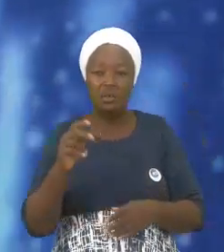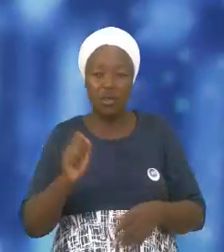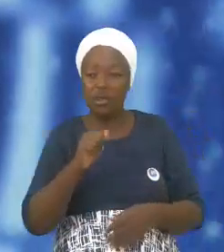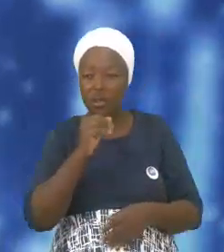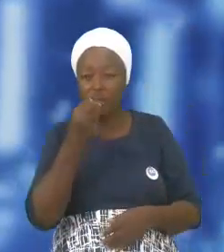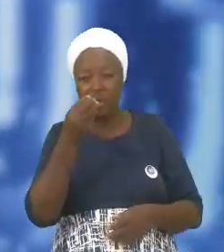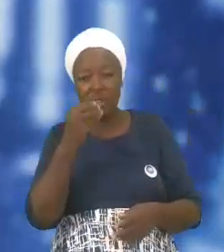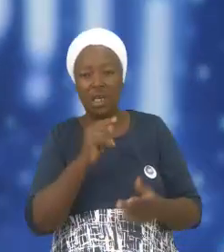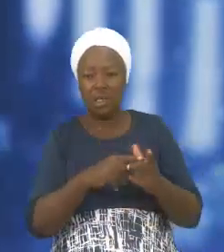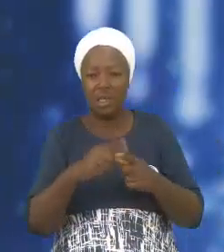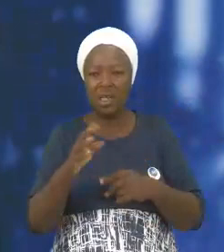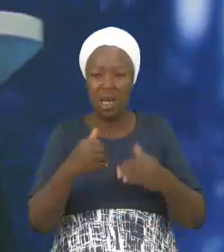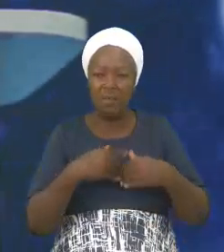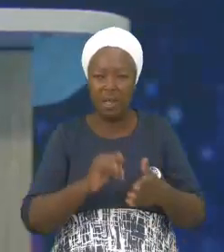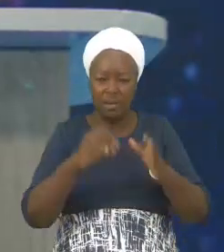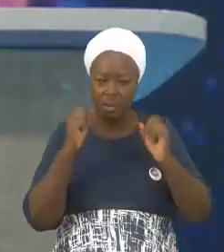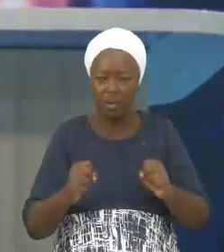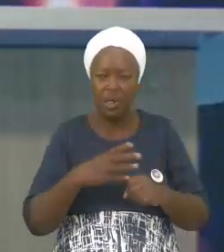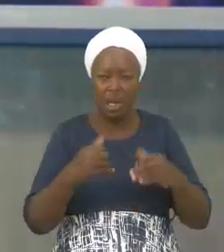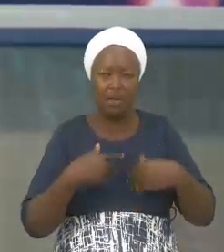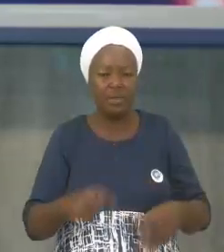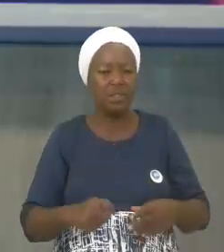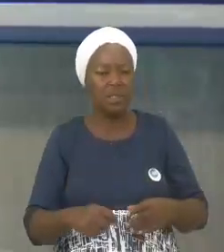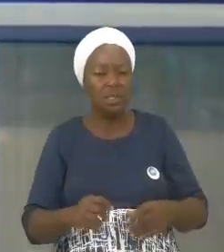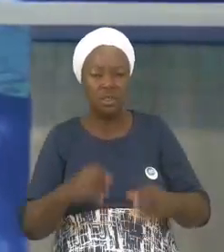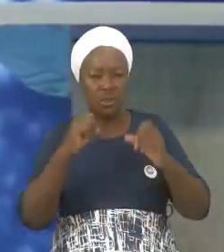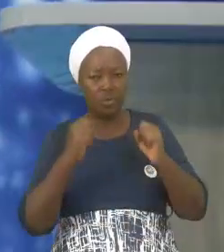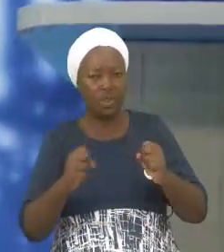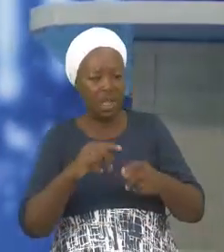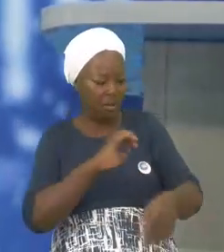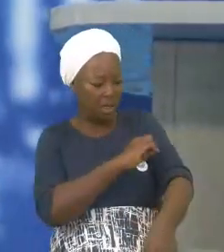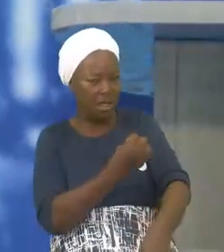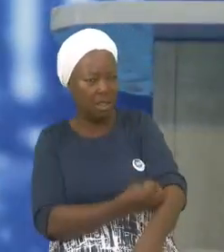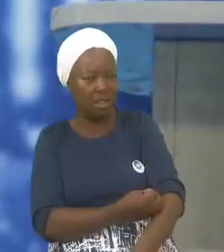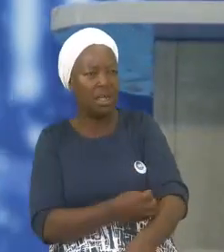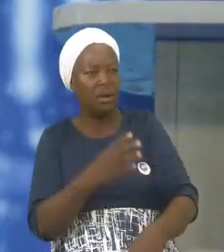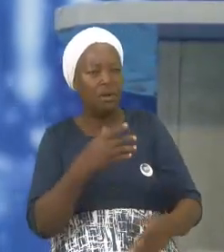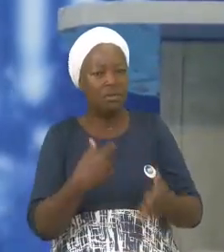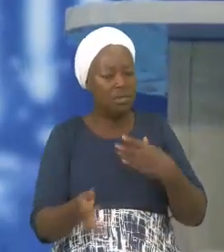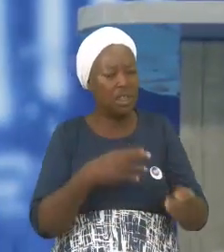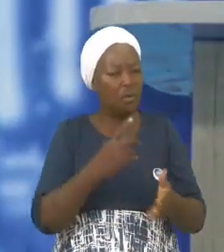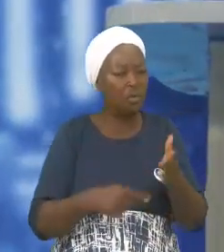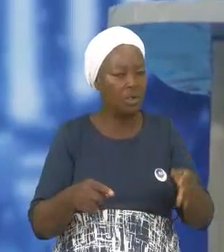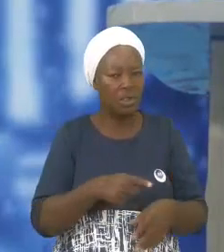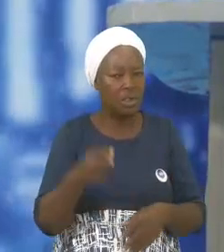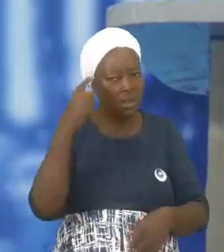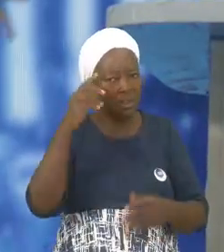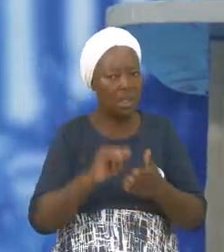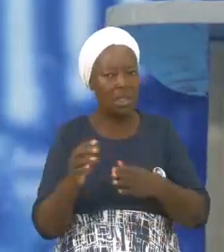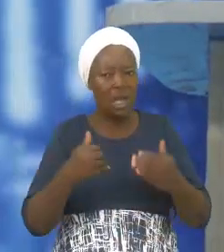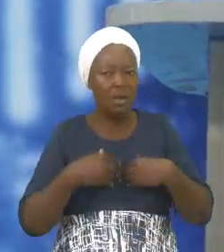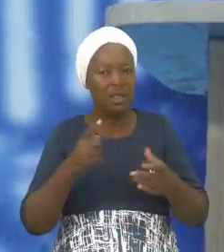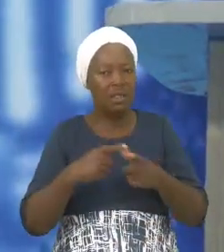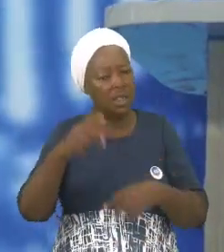their power, they have an ability, they have and whatever they thought they had. And then Lucifer, Satan,